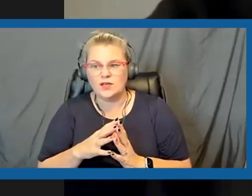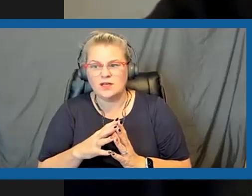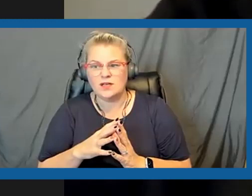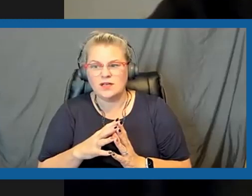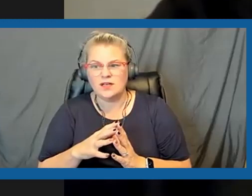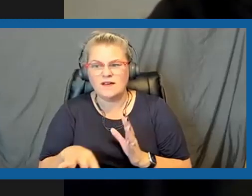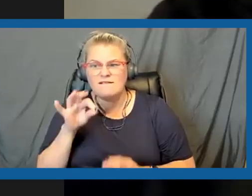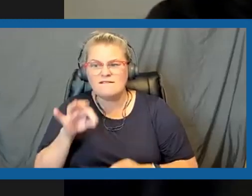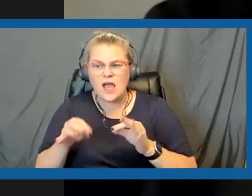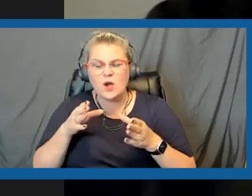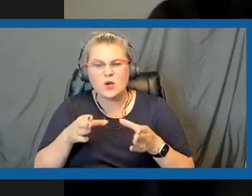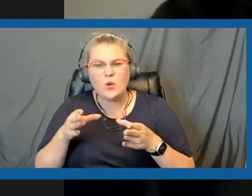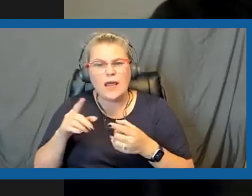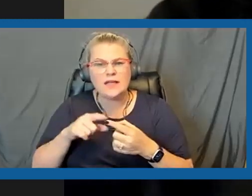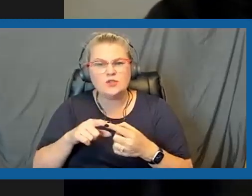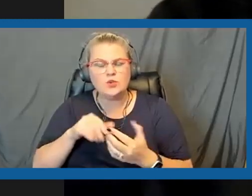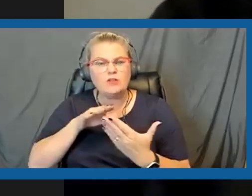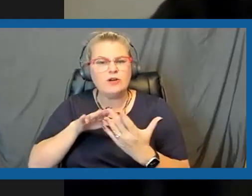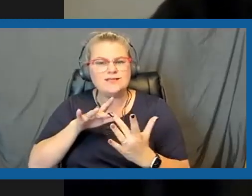found a way to address the disconnect